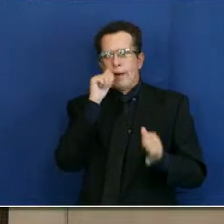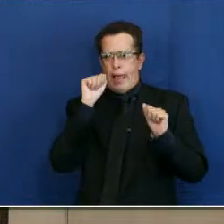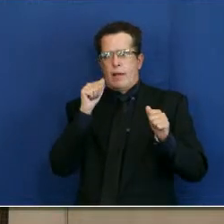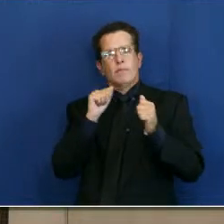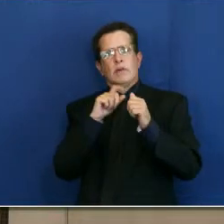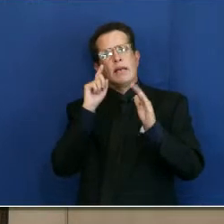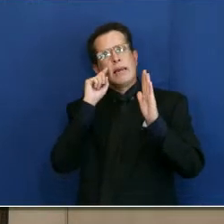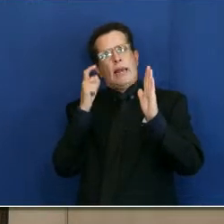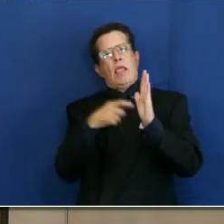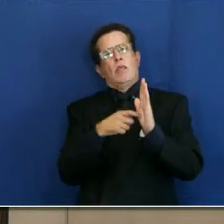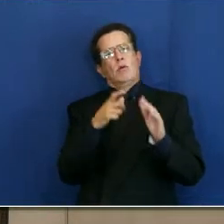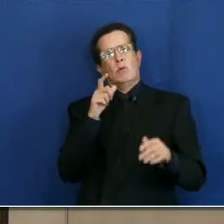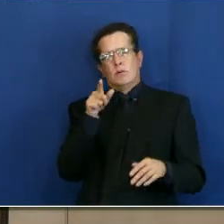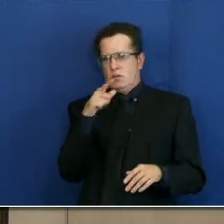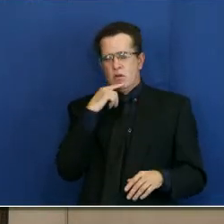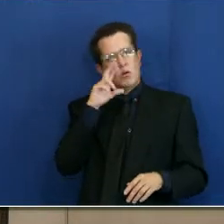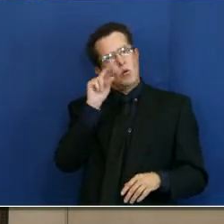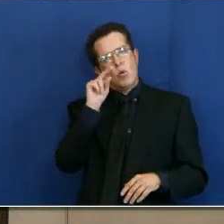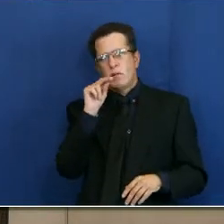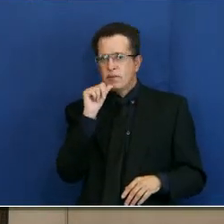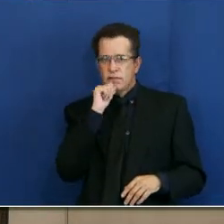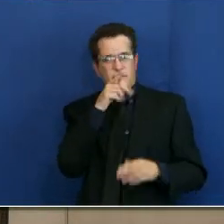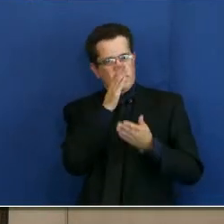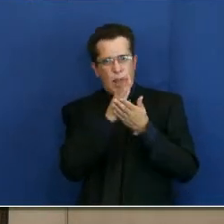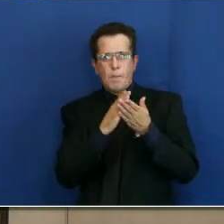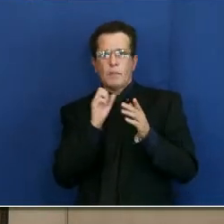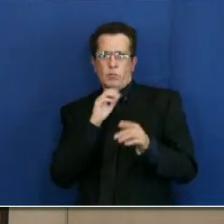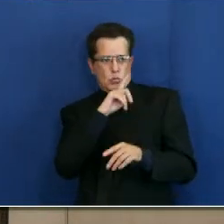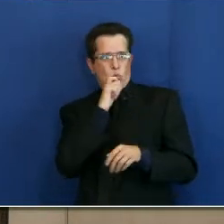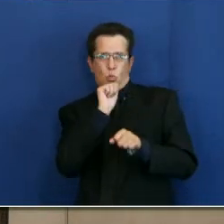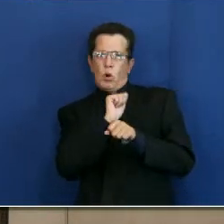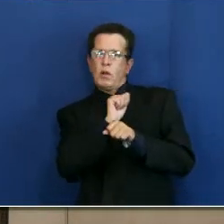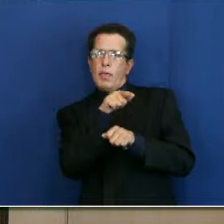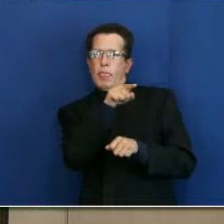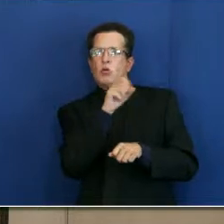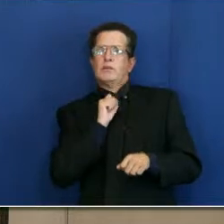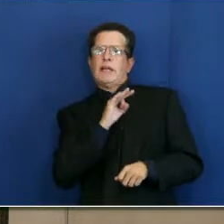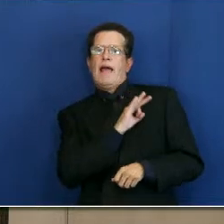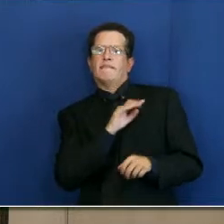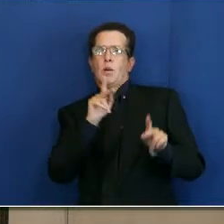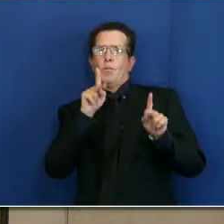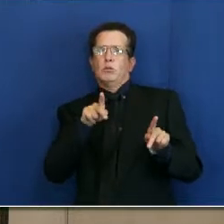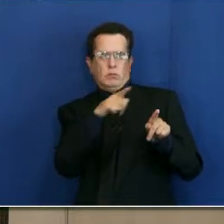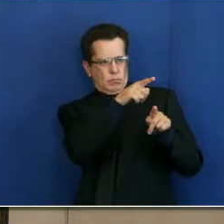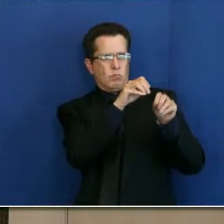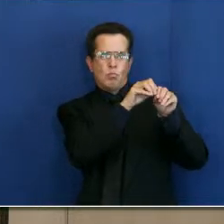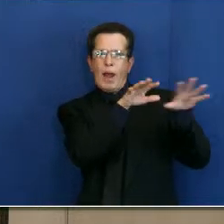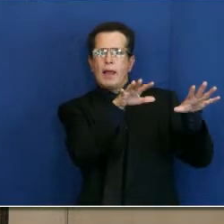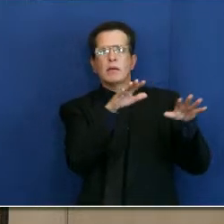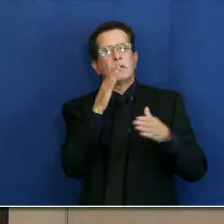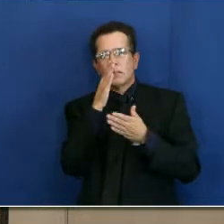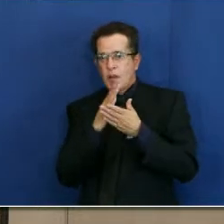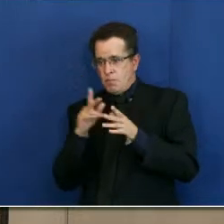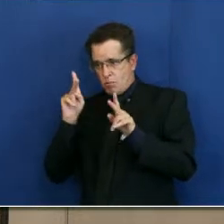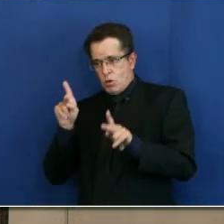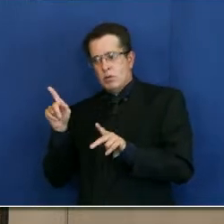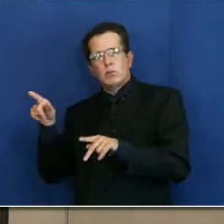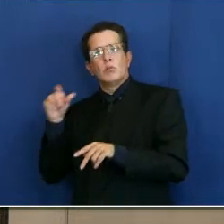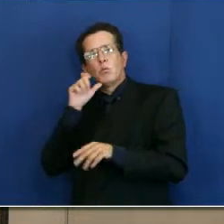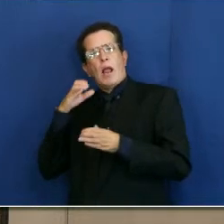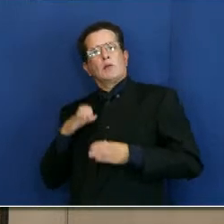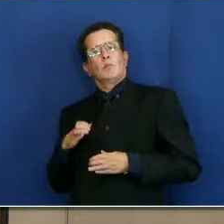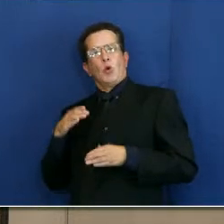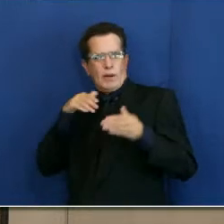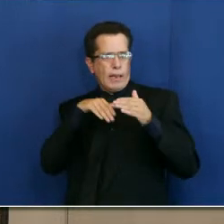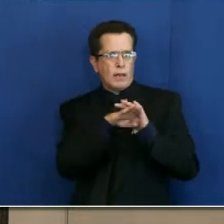next time? It is not all patrons, it is staff. Some outbreaks are staff only, some are staff and patrons, and some might